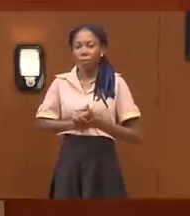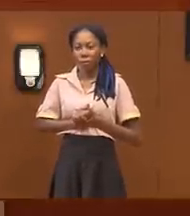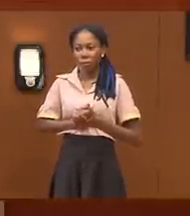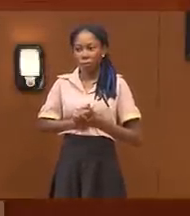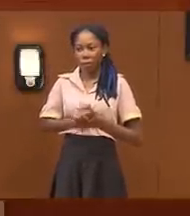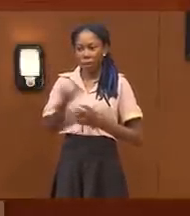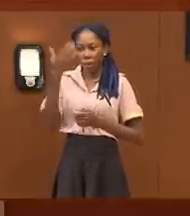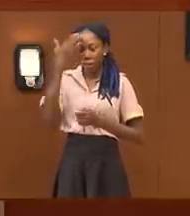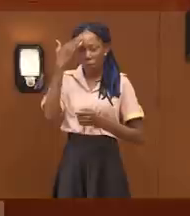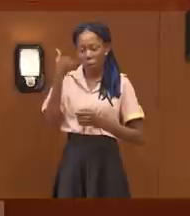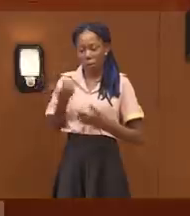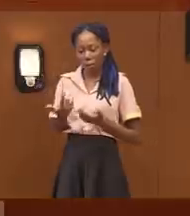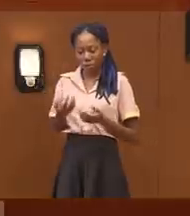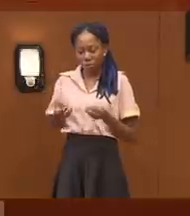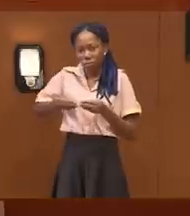since it has come up now,